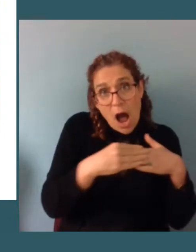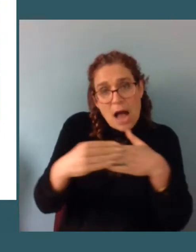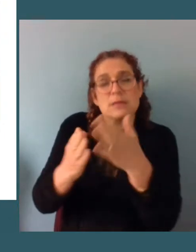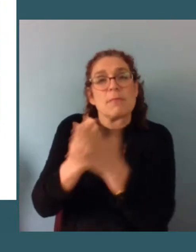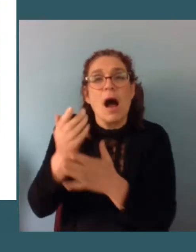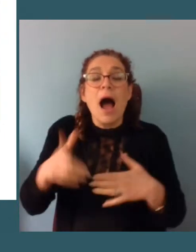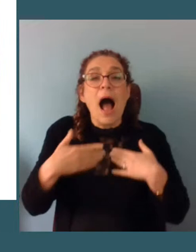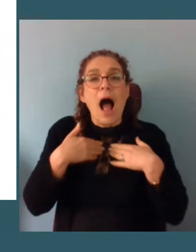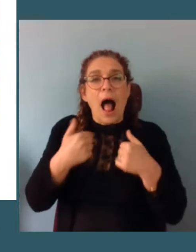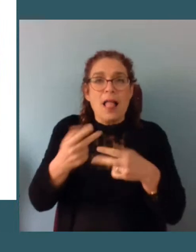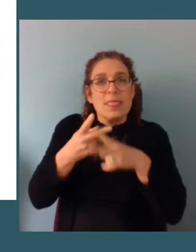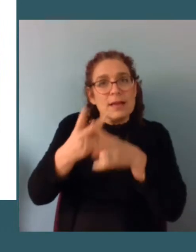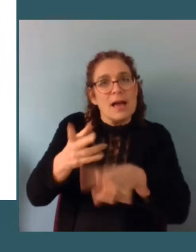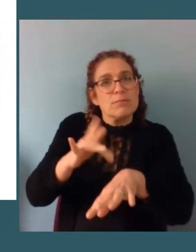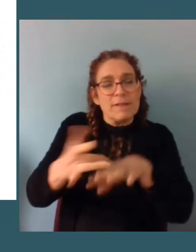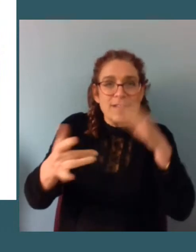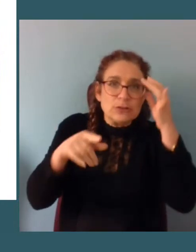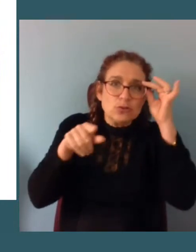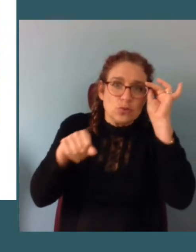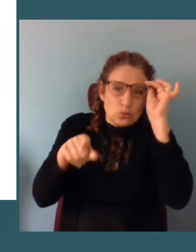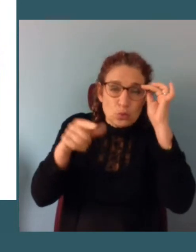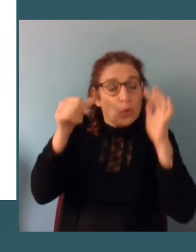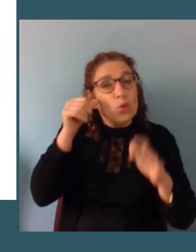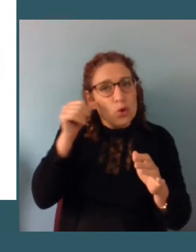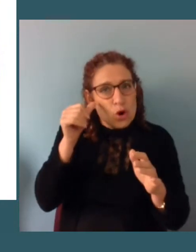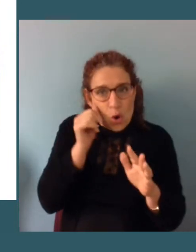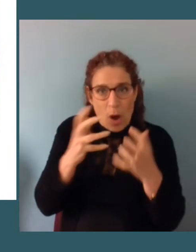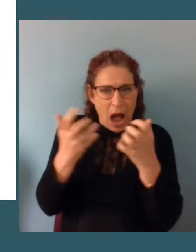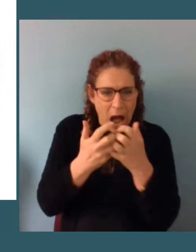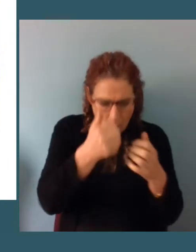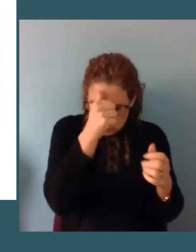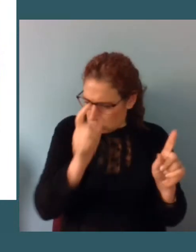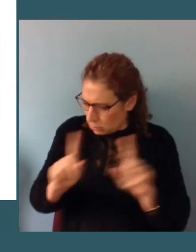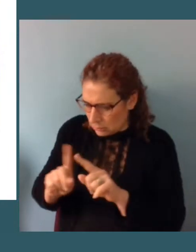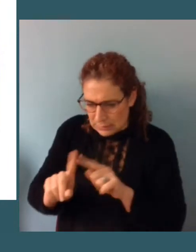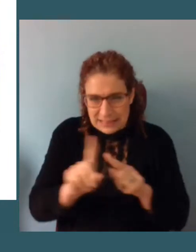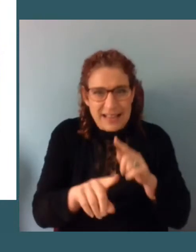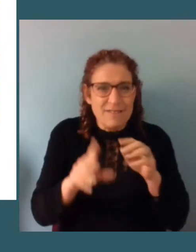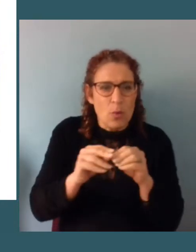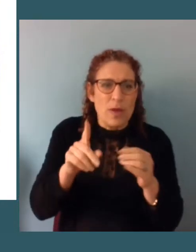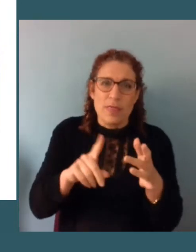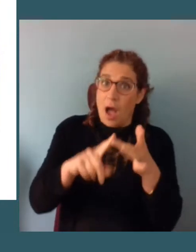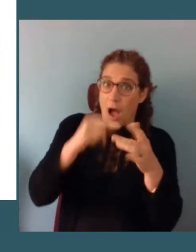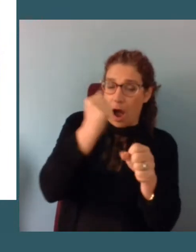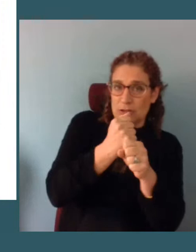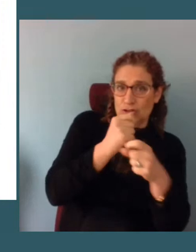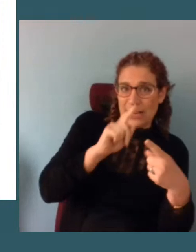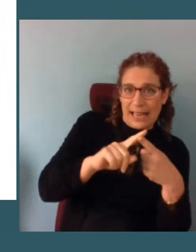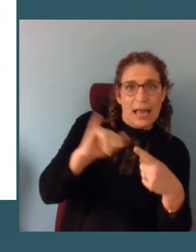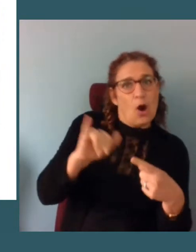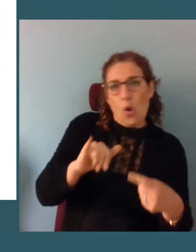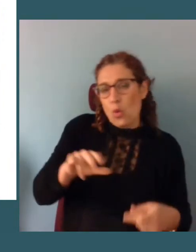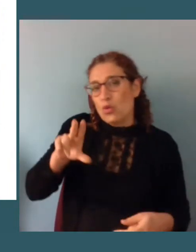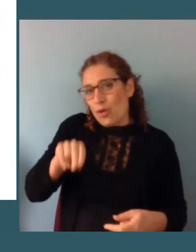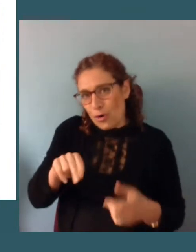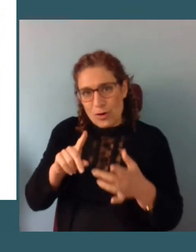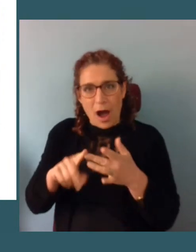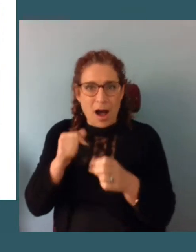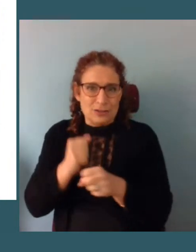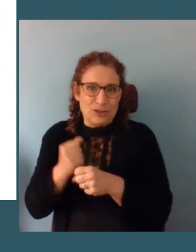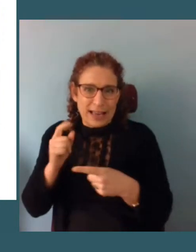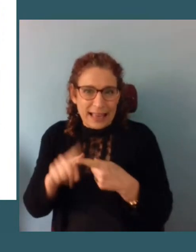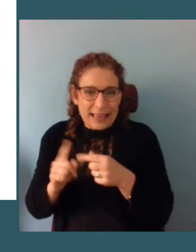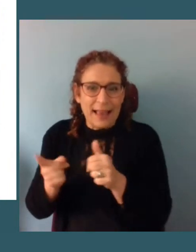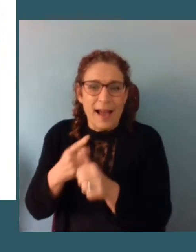really will know how to differentiate between the IgE and the non-IgE allergy, and to help